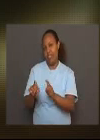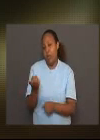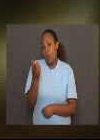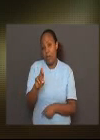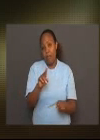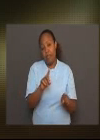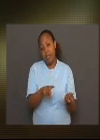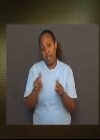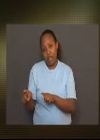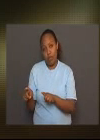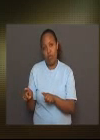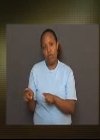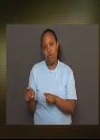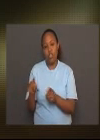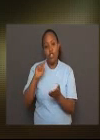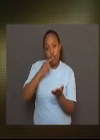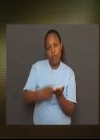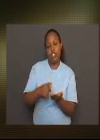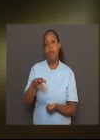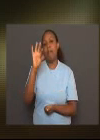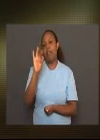or by seeking information.